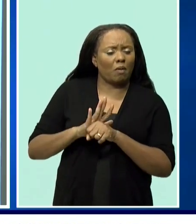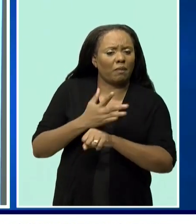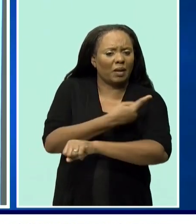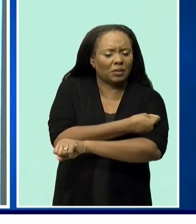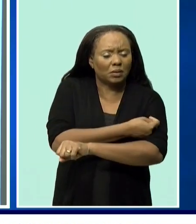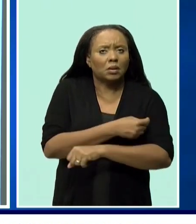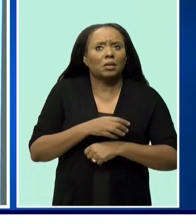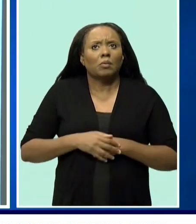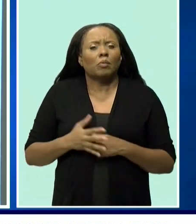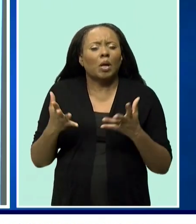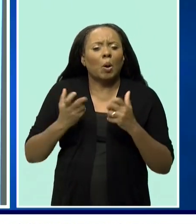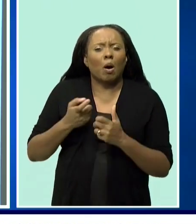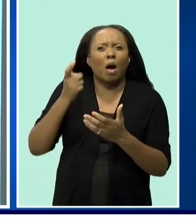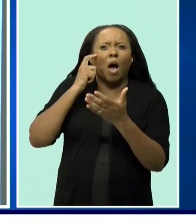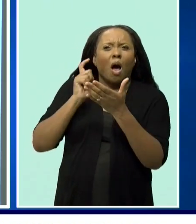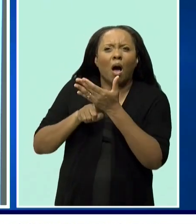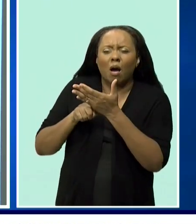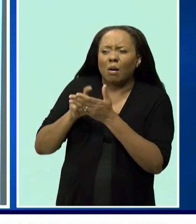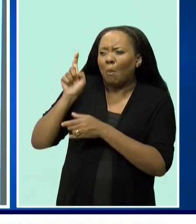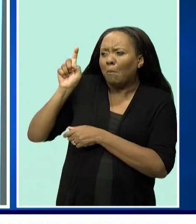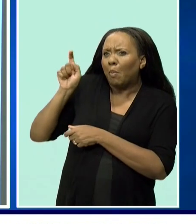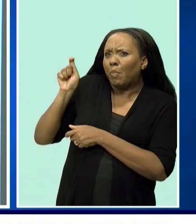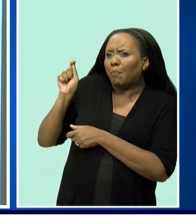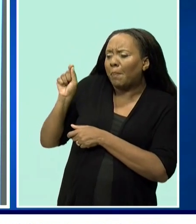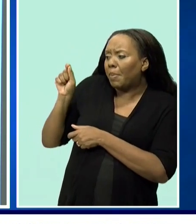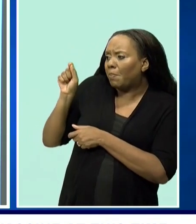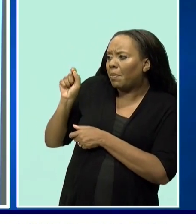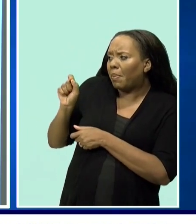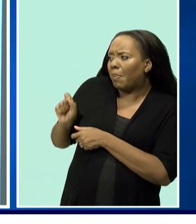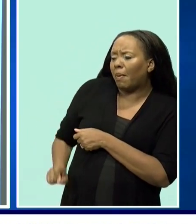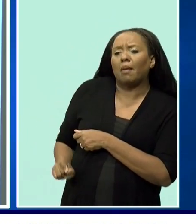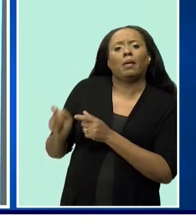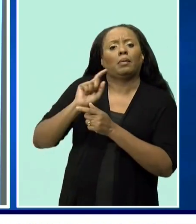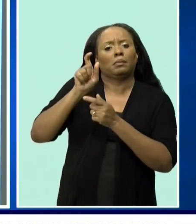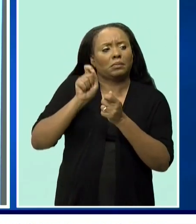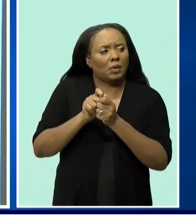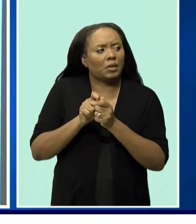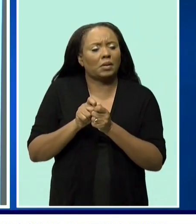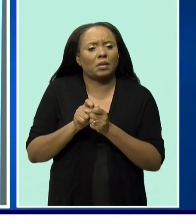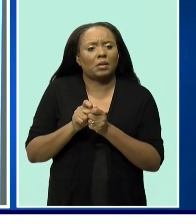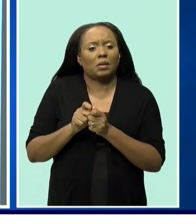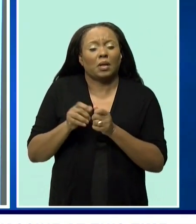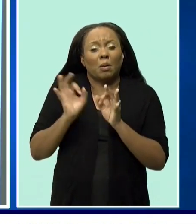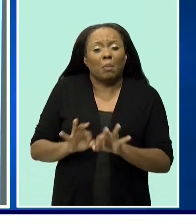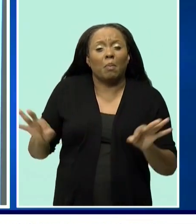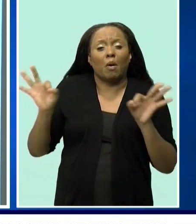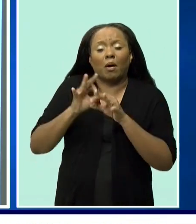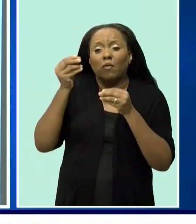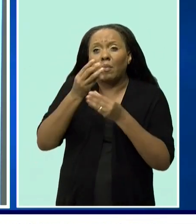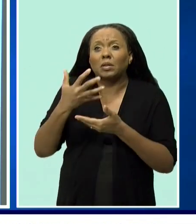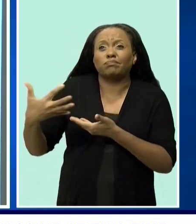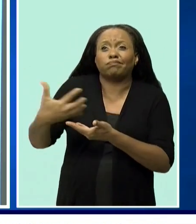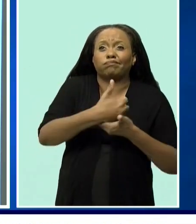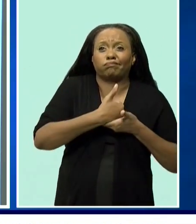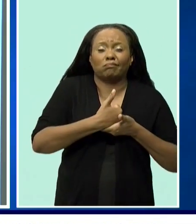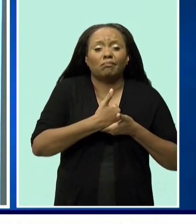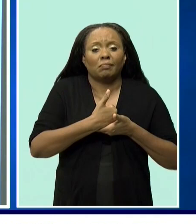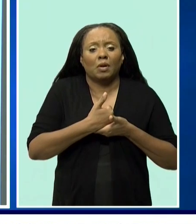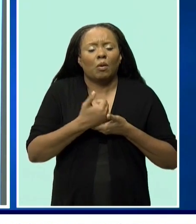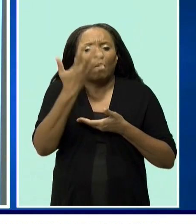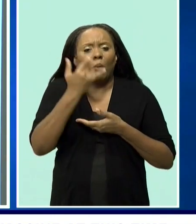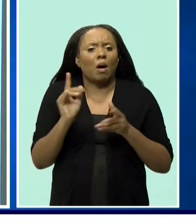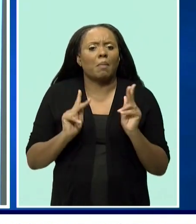track some of the critical information in relation to the issue of vaccine hesitancy.